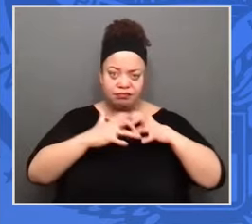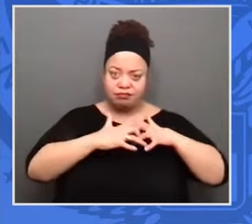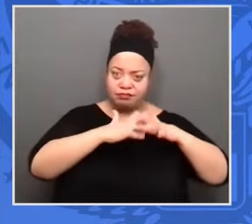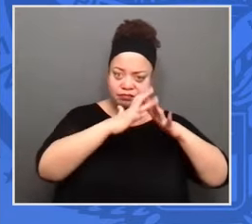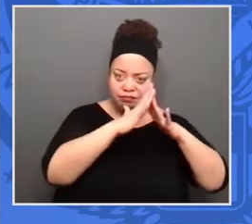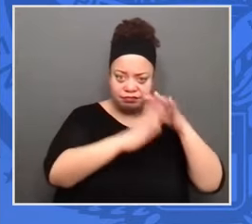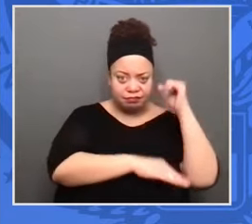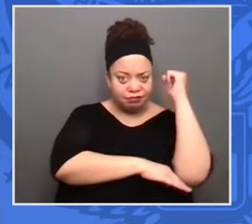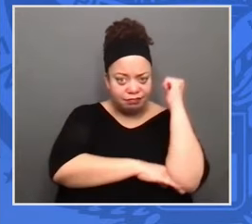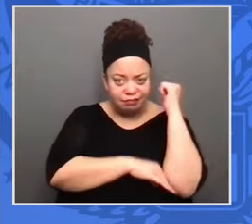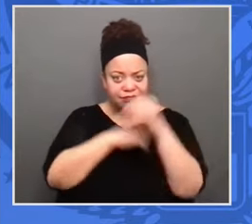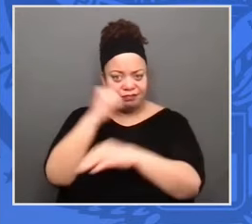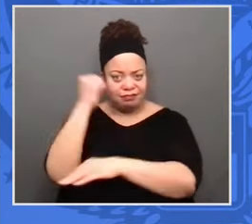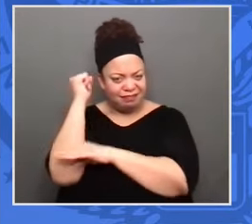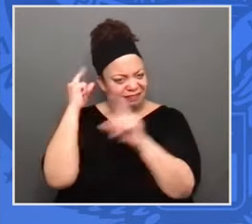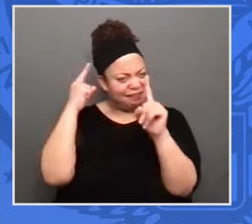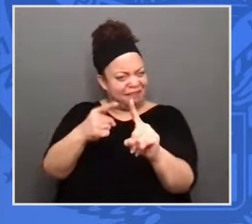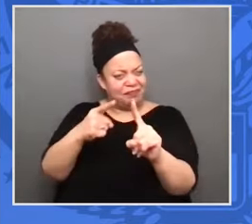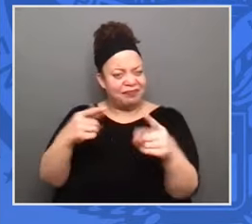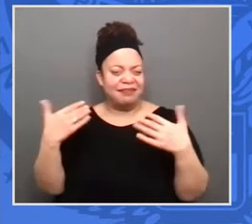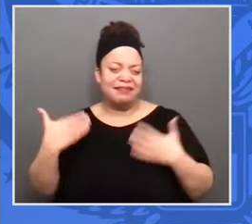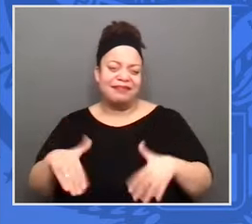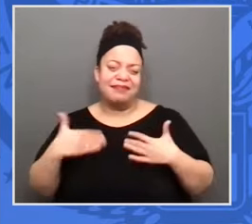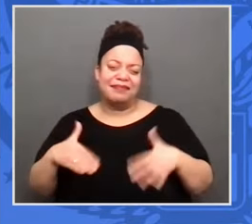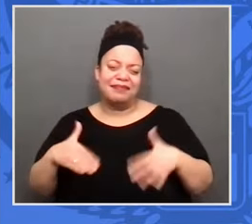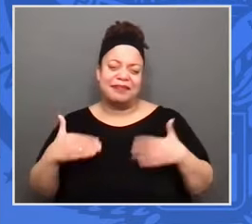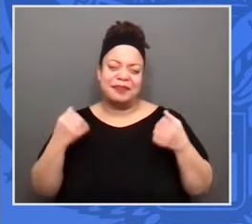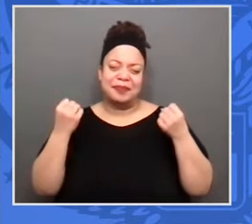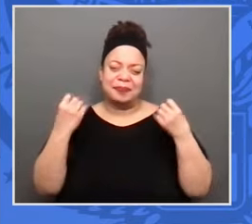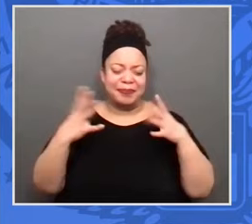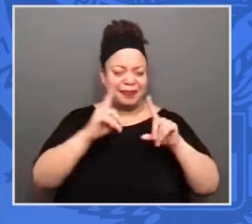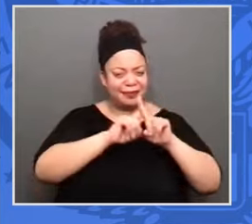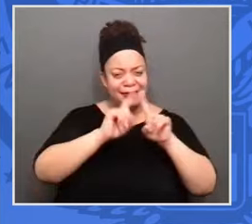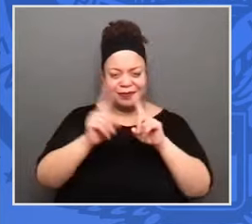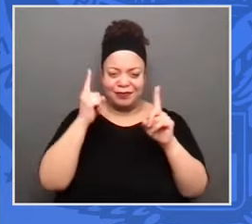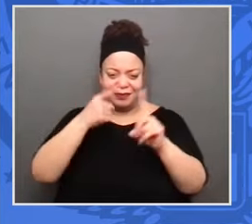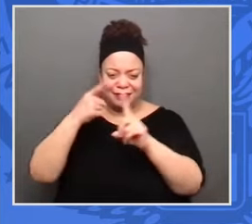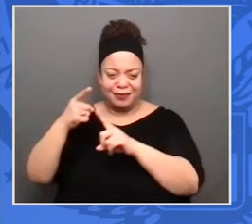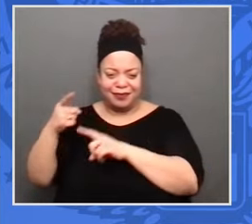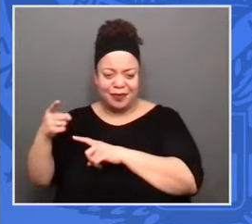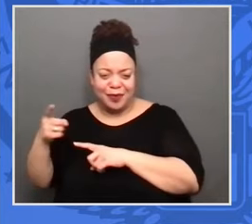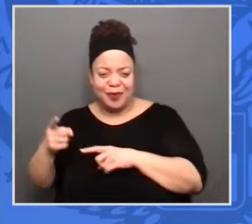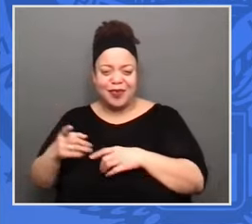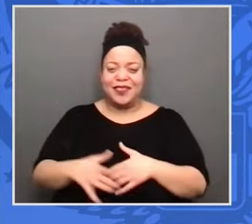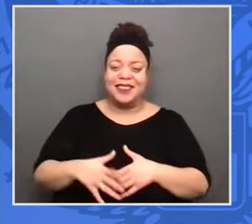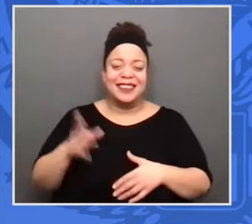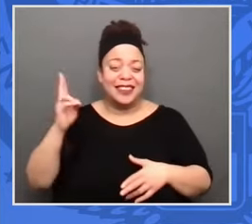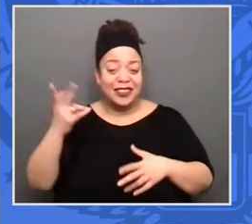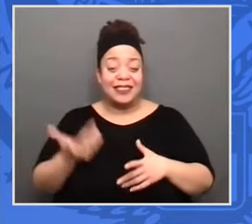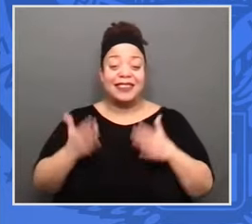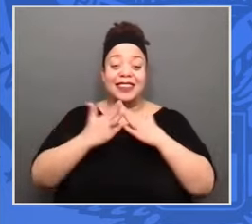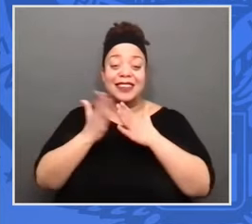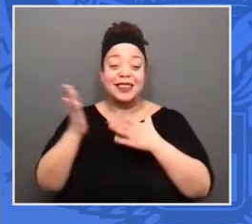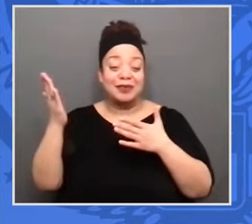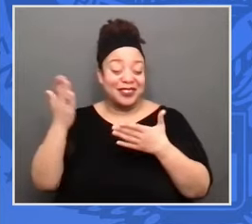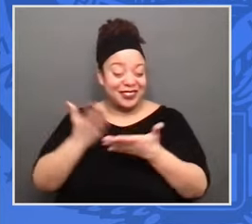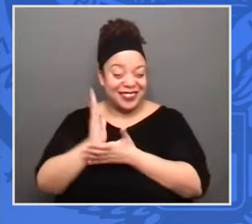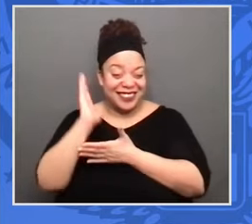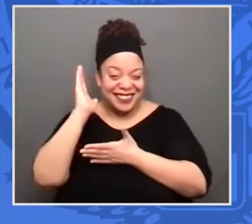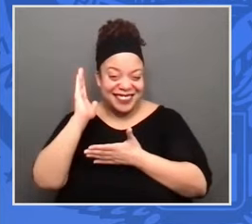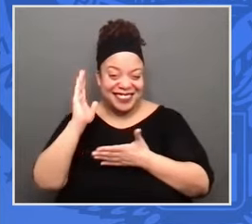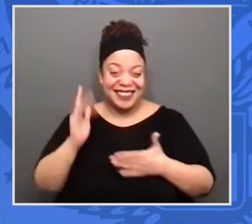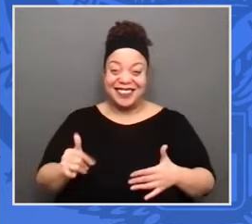demand equal rights, and the authors of the Bill of Rights to claim freedoms that had rarely been written